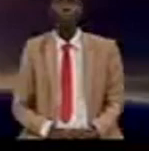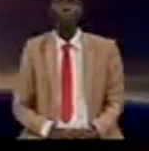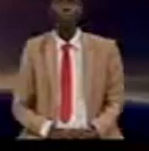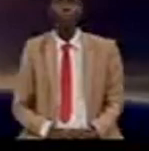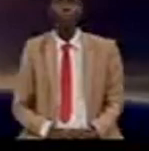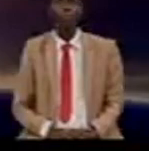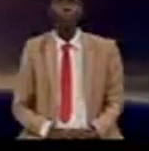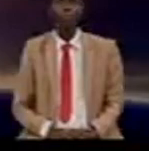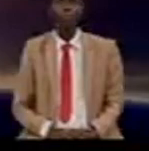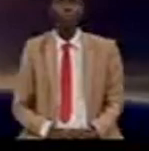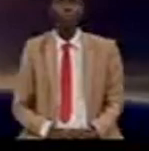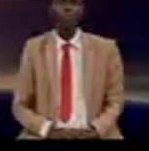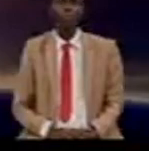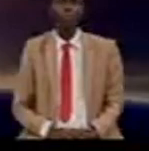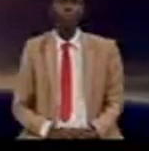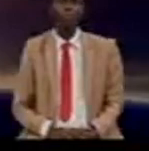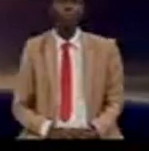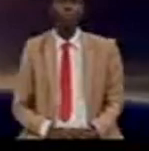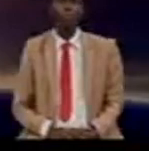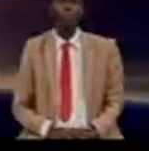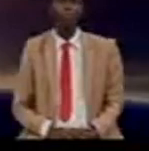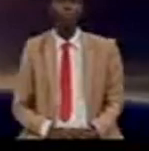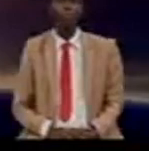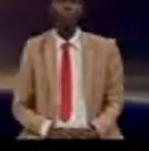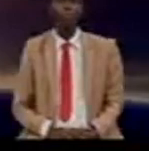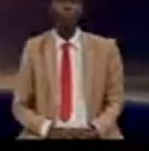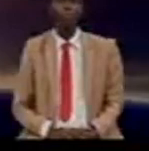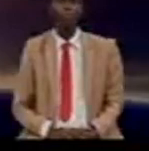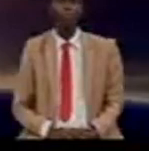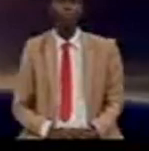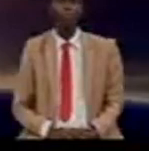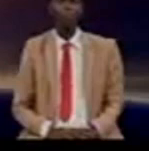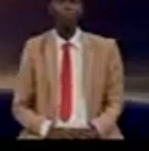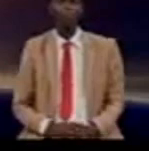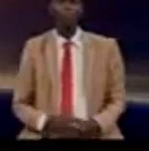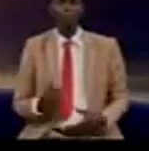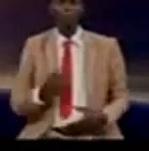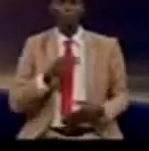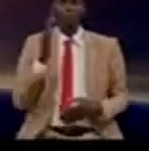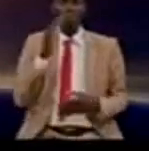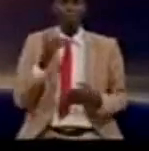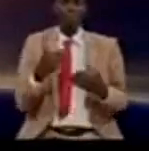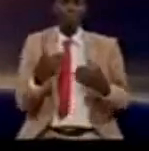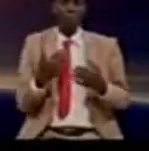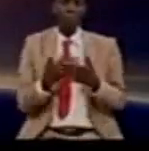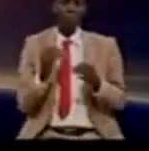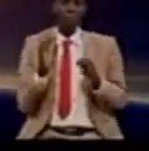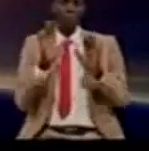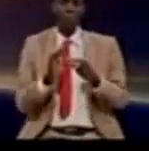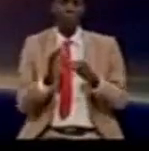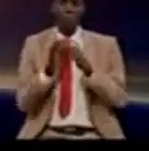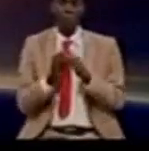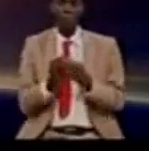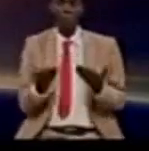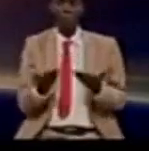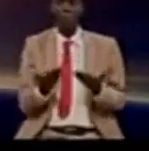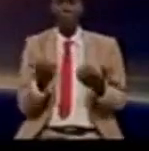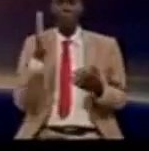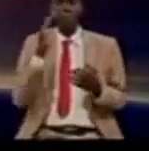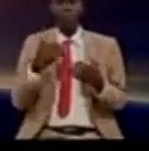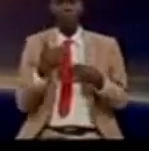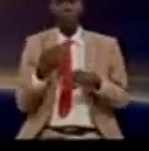Before the Sunday message today, we shall have a brief period of scripture